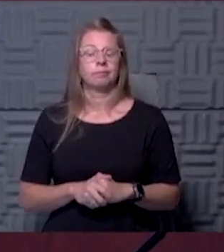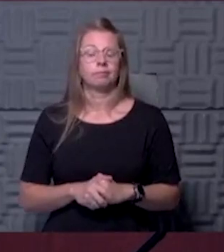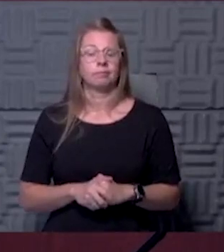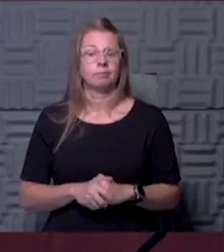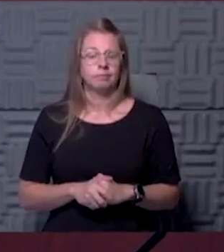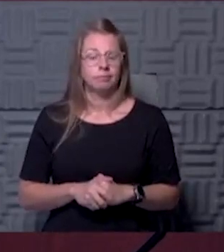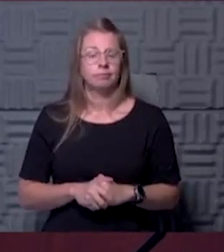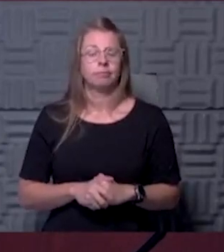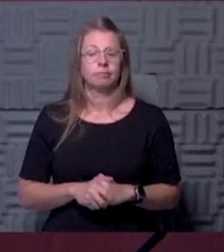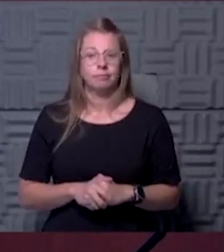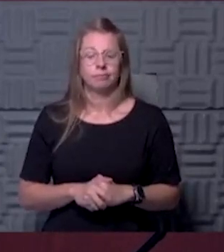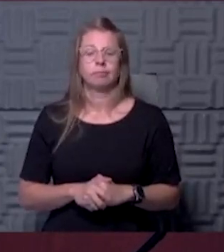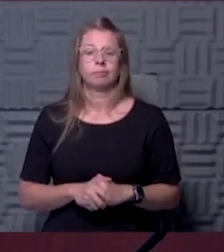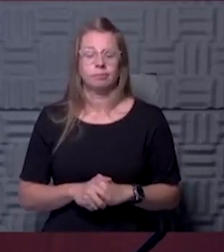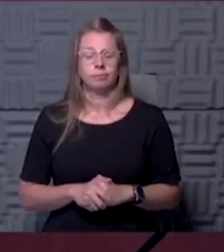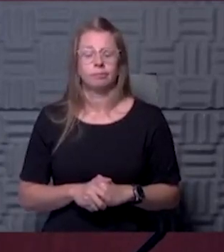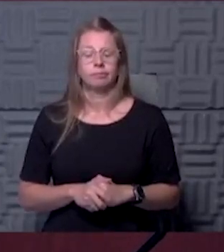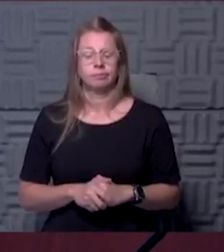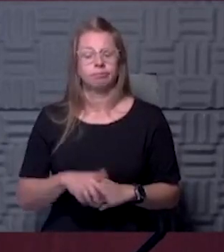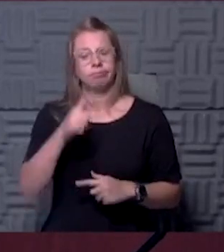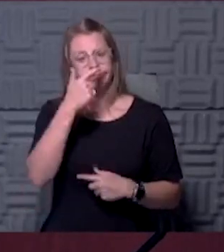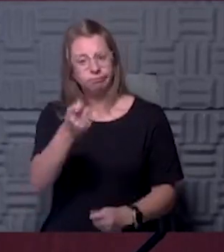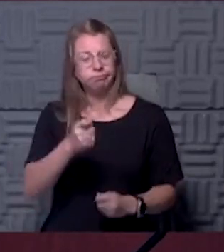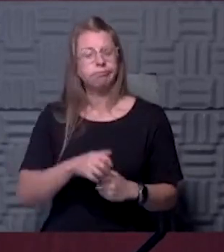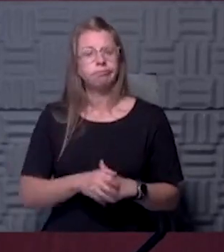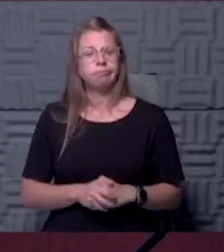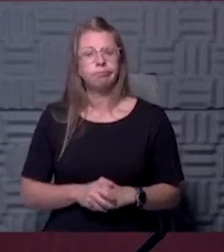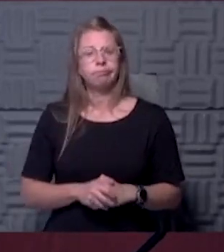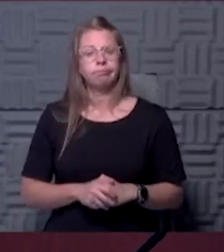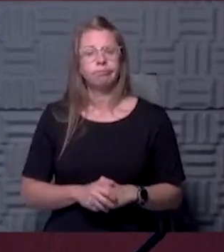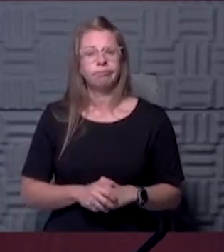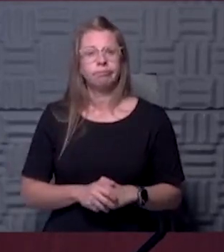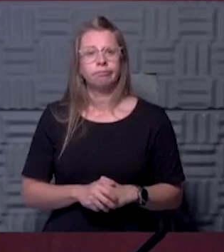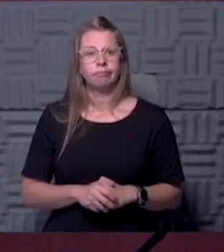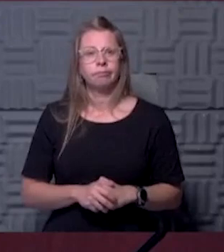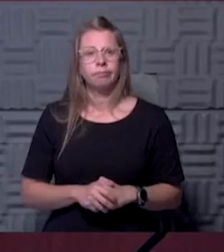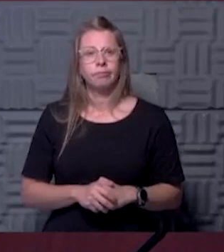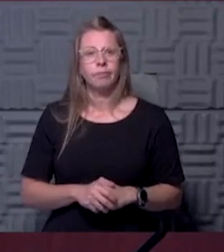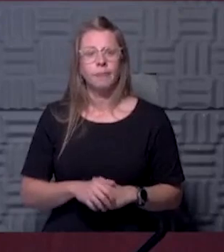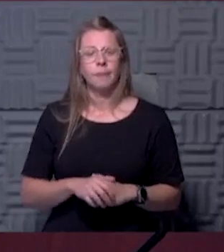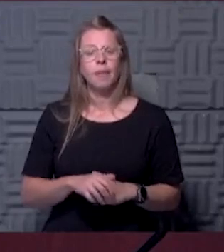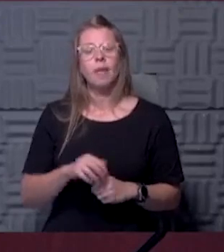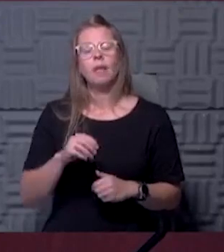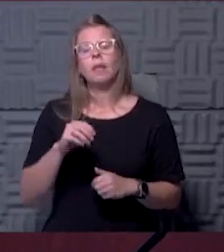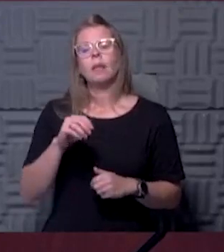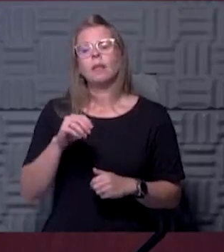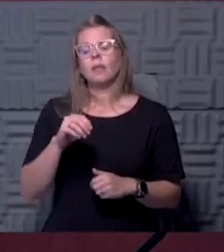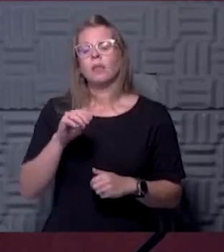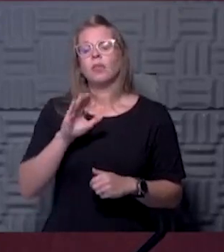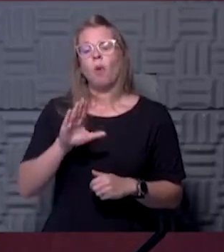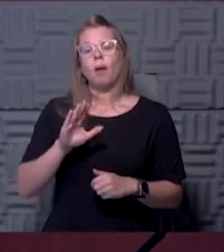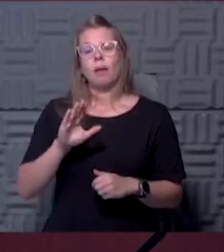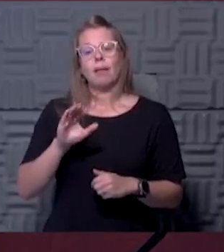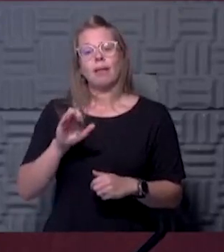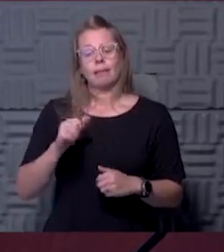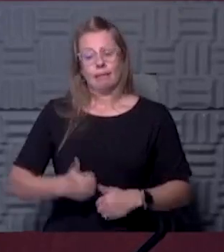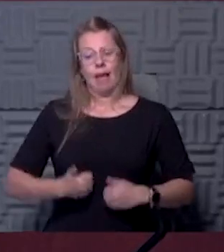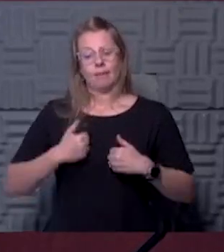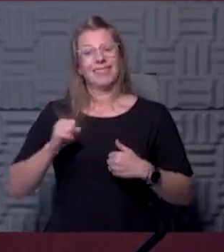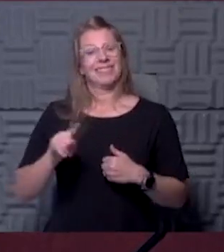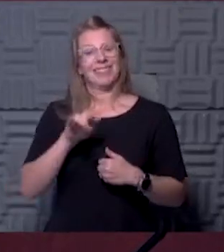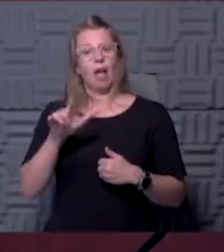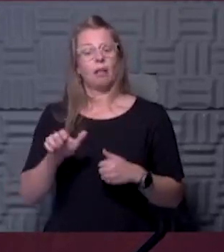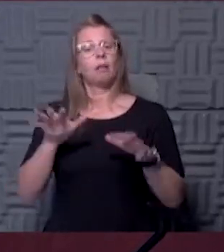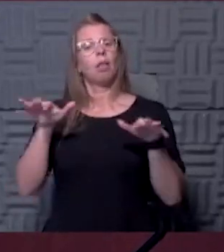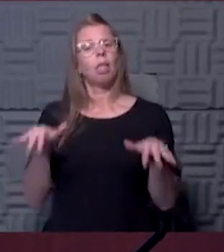Interestingly, there is some question about whether I'll say a sedentary lifestyle may be its own sort